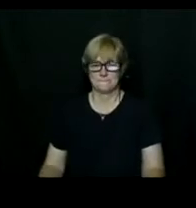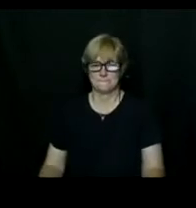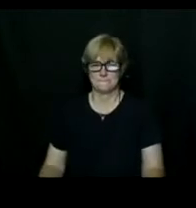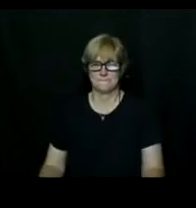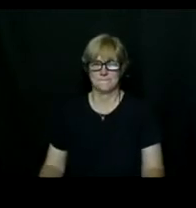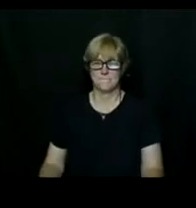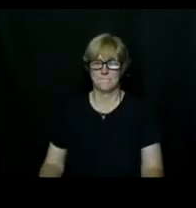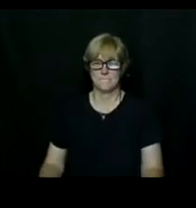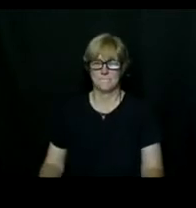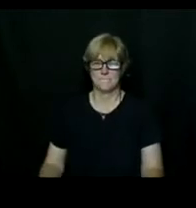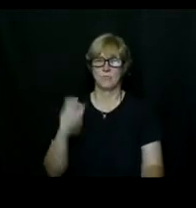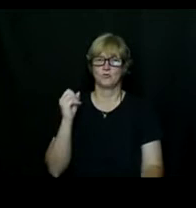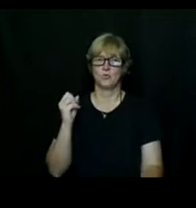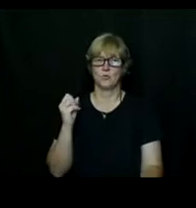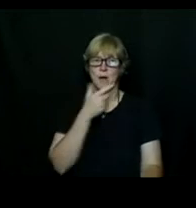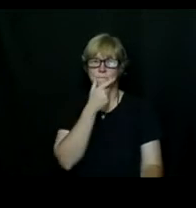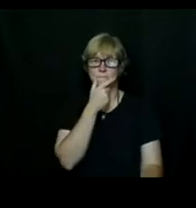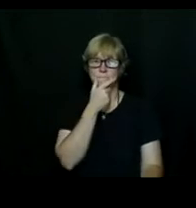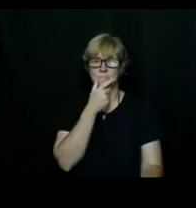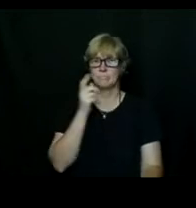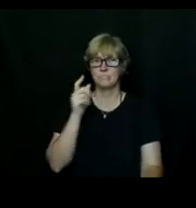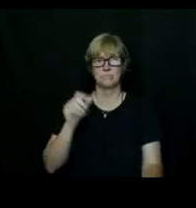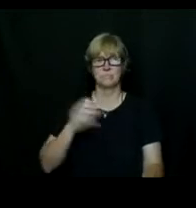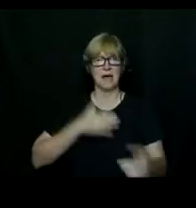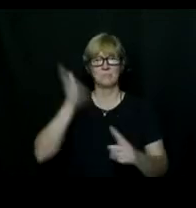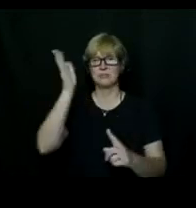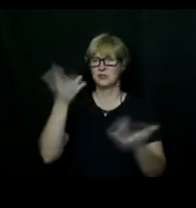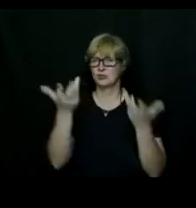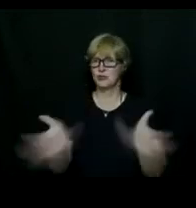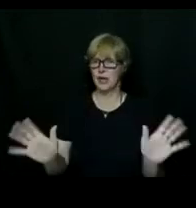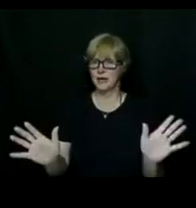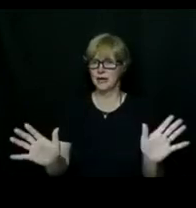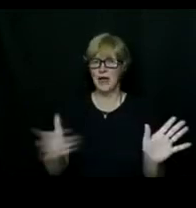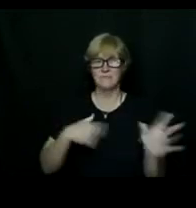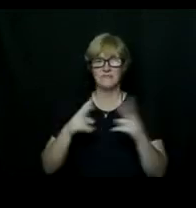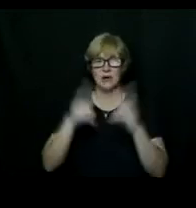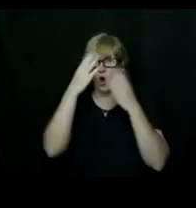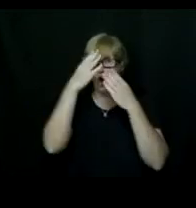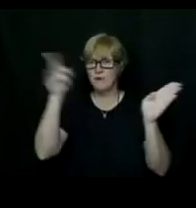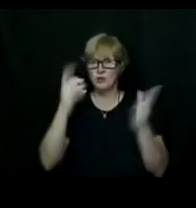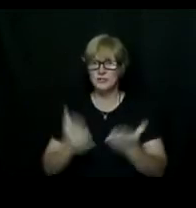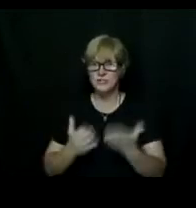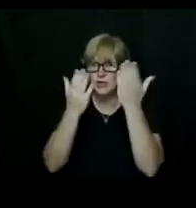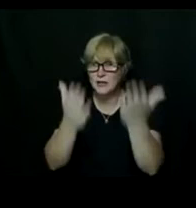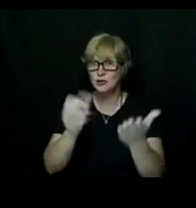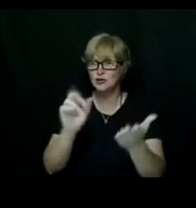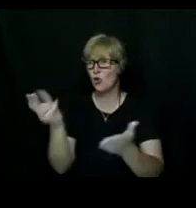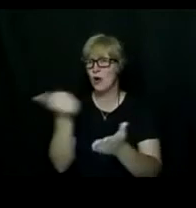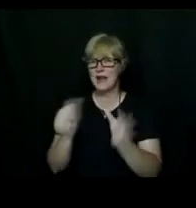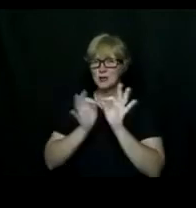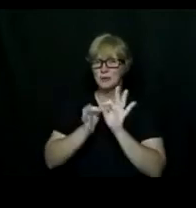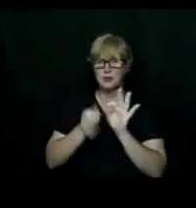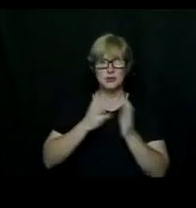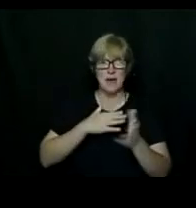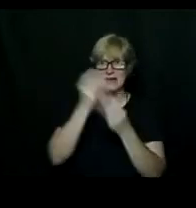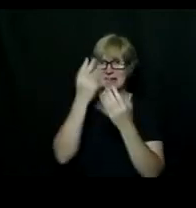So that's it from me. I'm very open for suggestions or interpretations of my data because I'm still